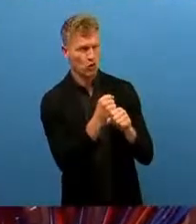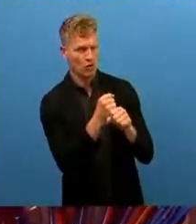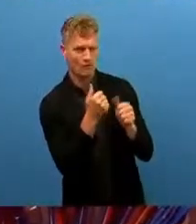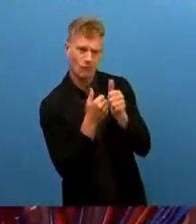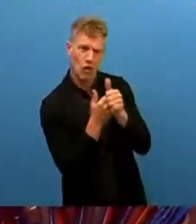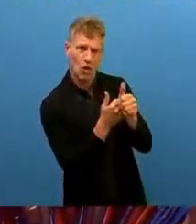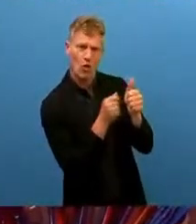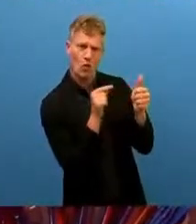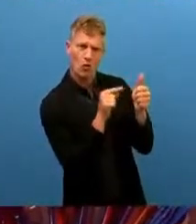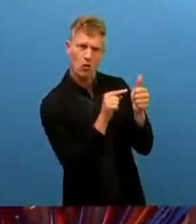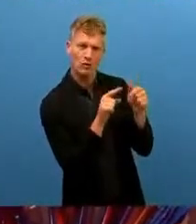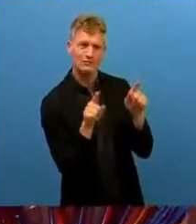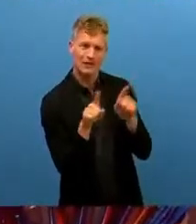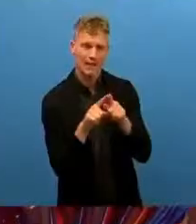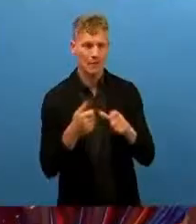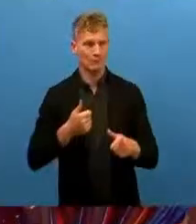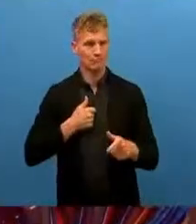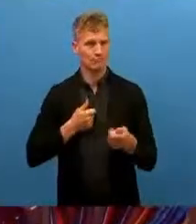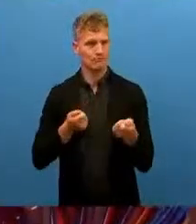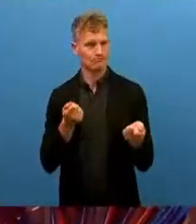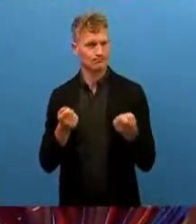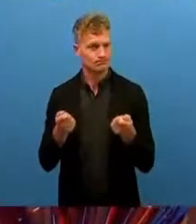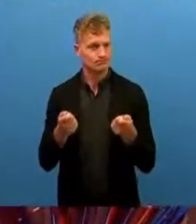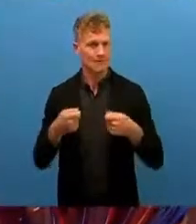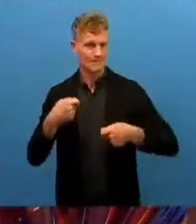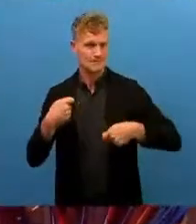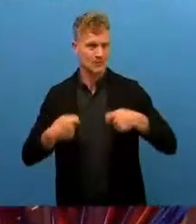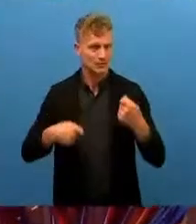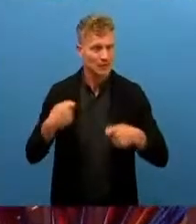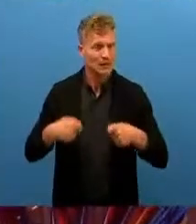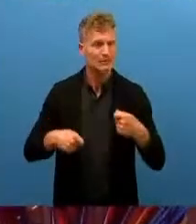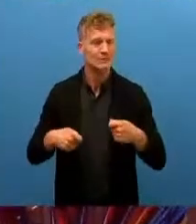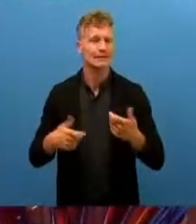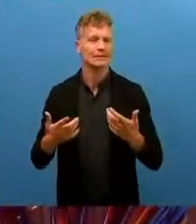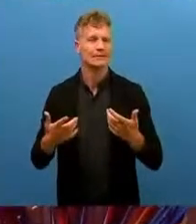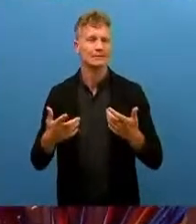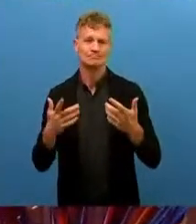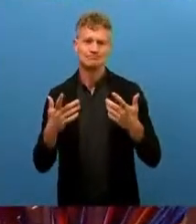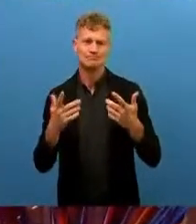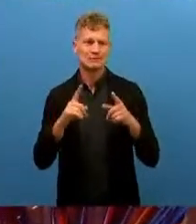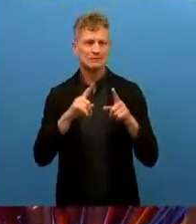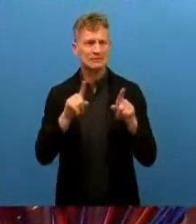determination, self-identification, flexibility, equality between different social